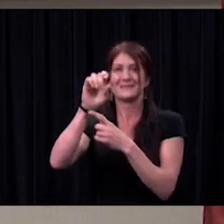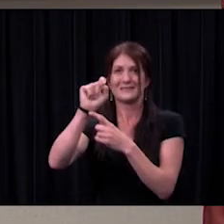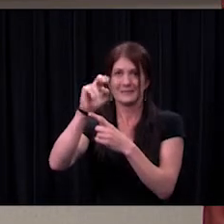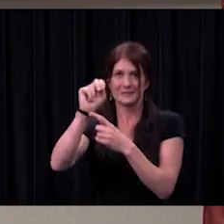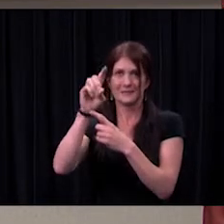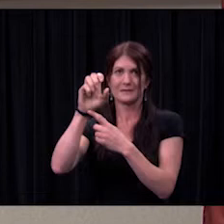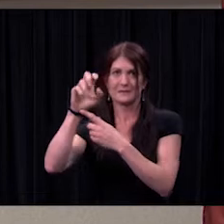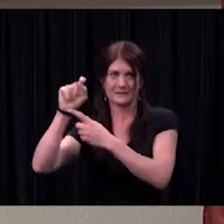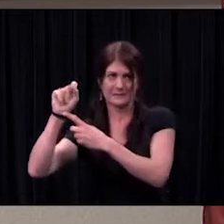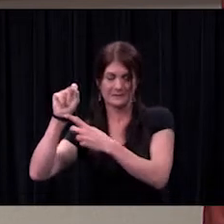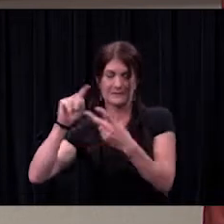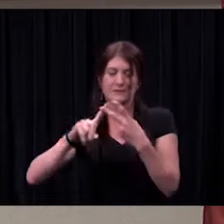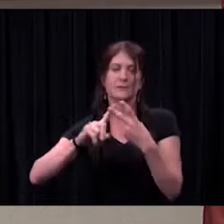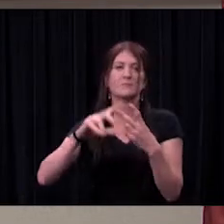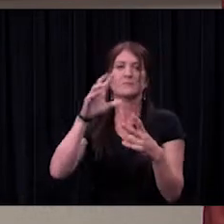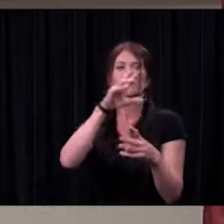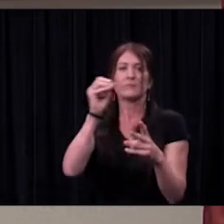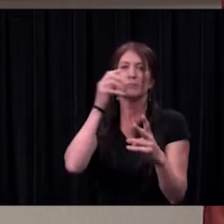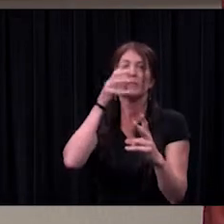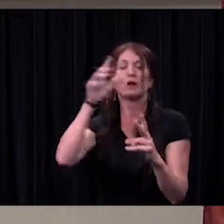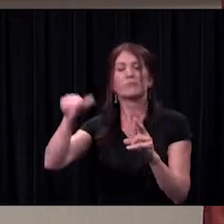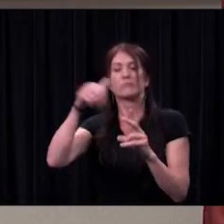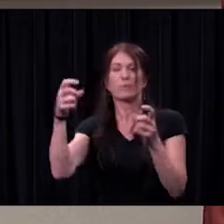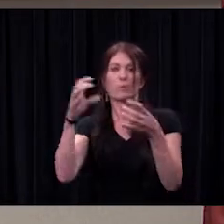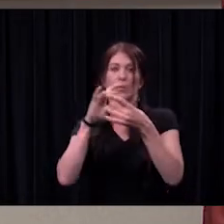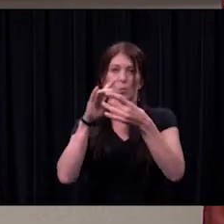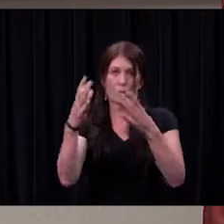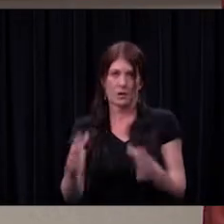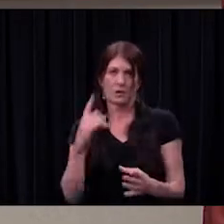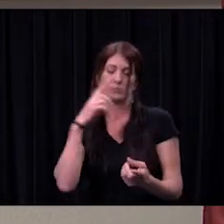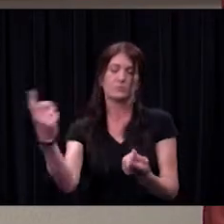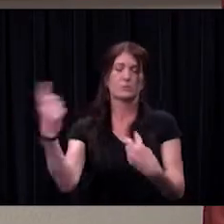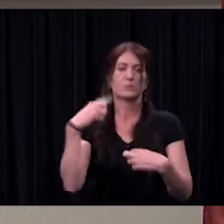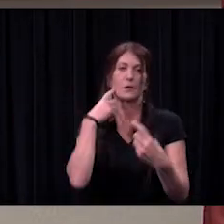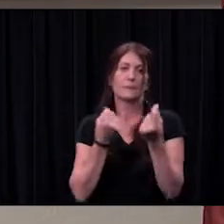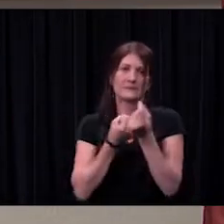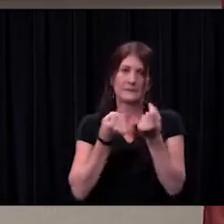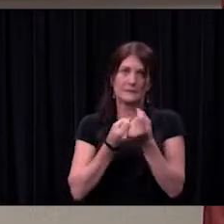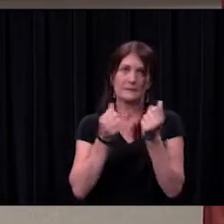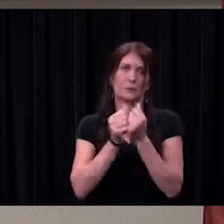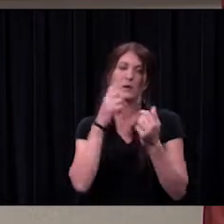Coordinator Angie Salova to come forward to assist with this recognition.